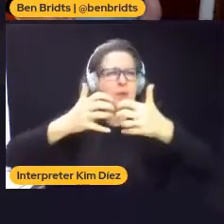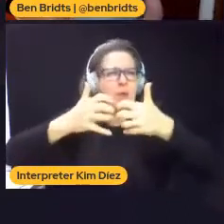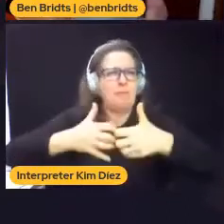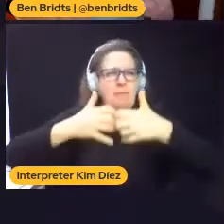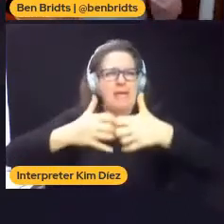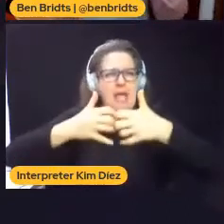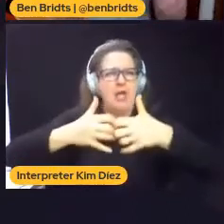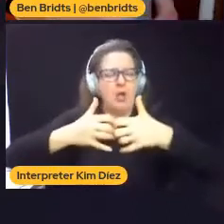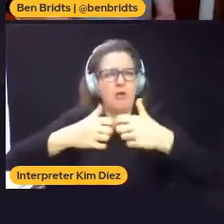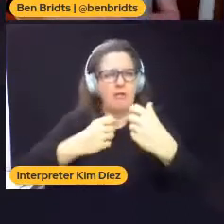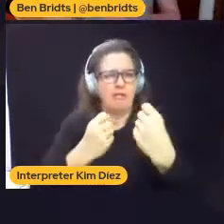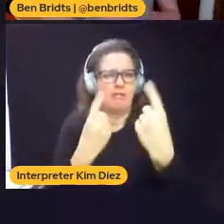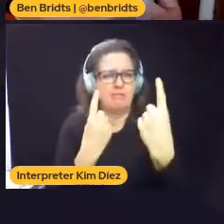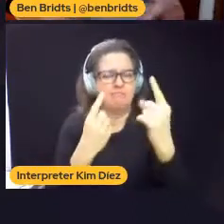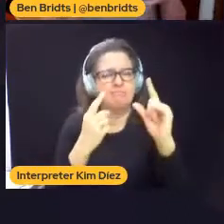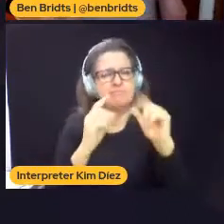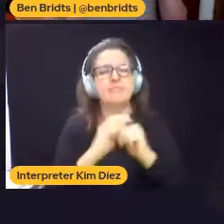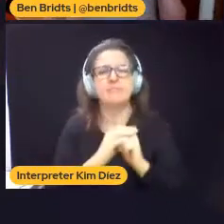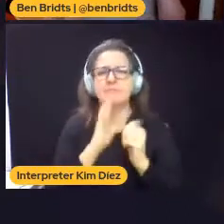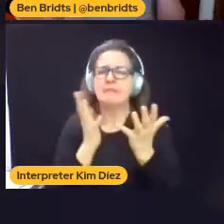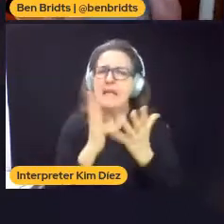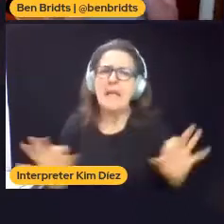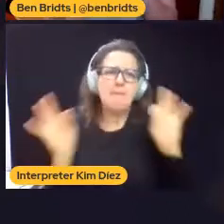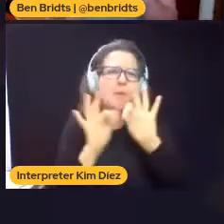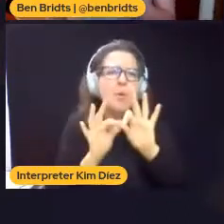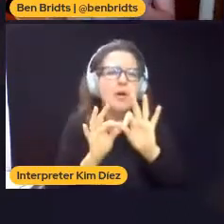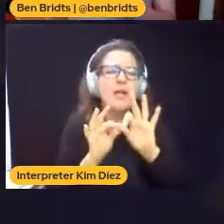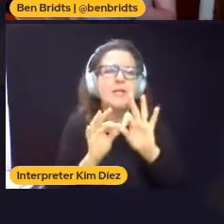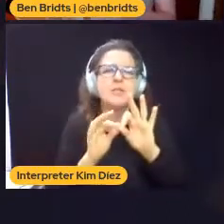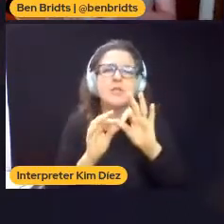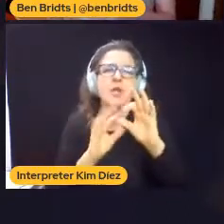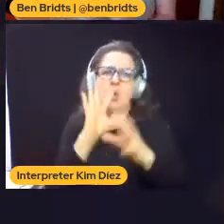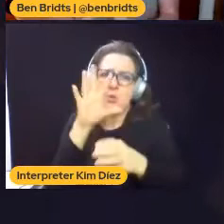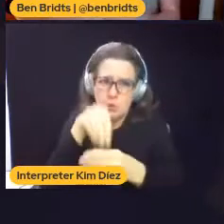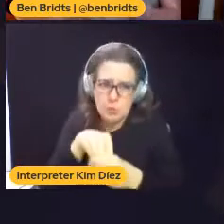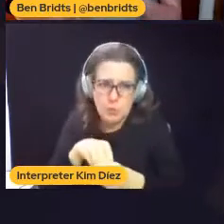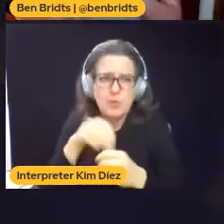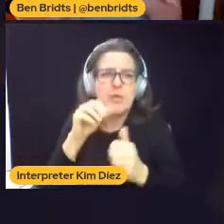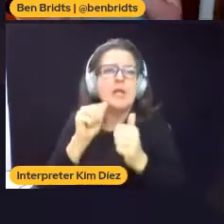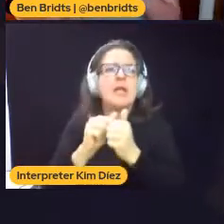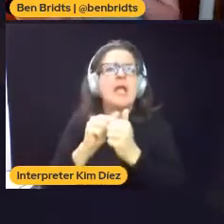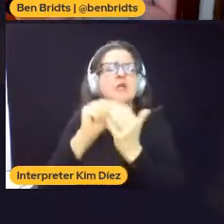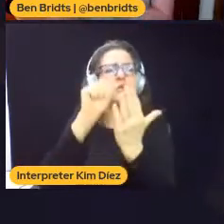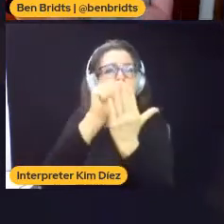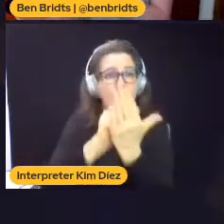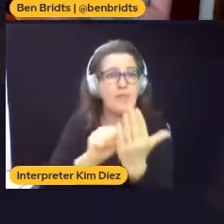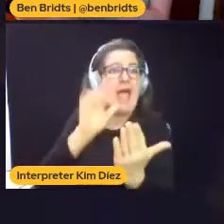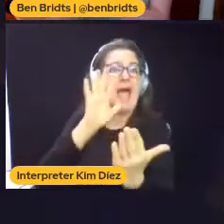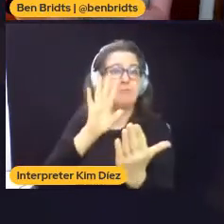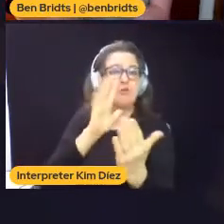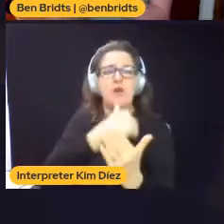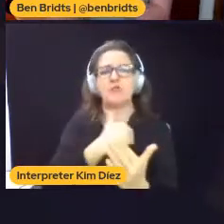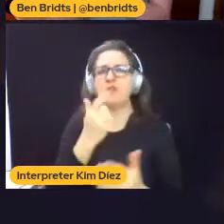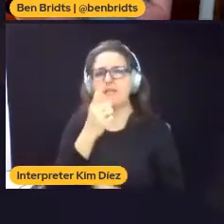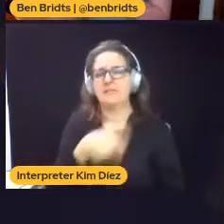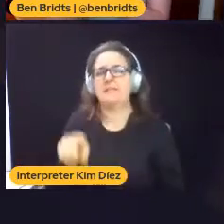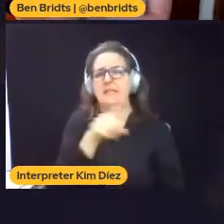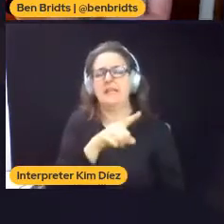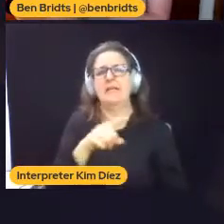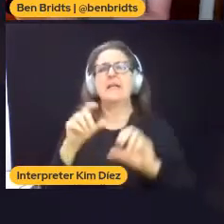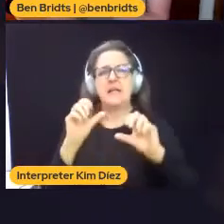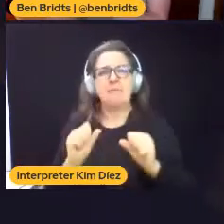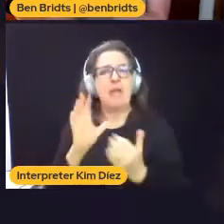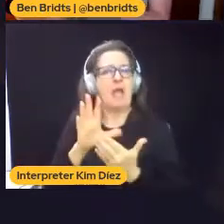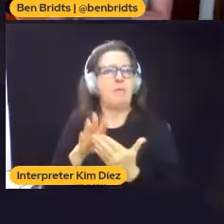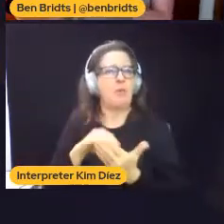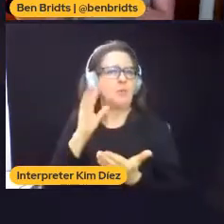sympathy. It's very important to build that into your abstractions and have teams be able to